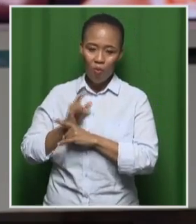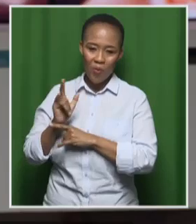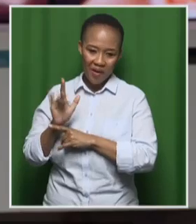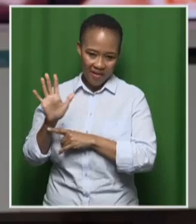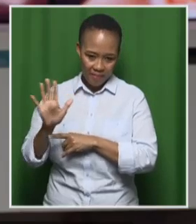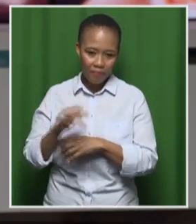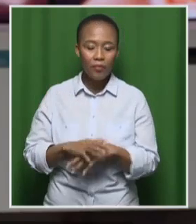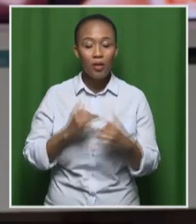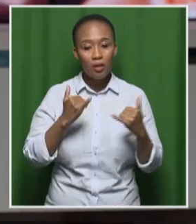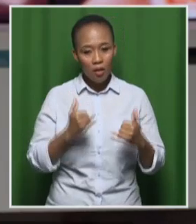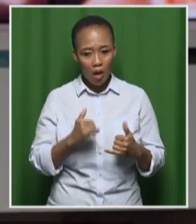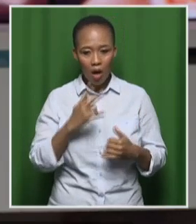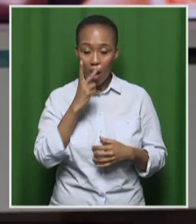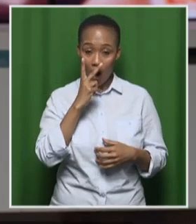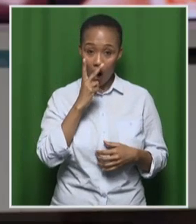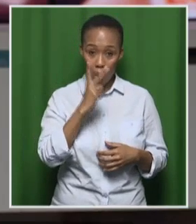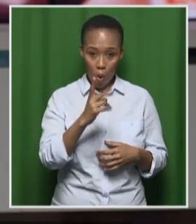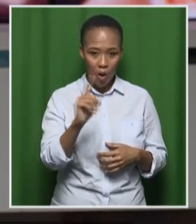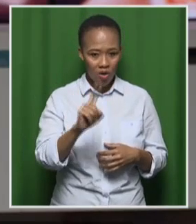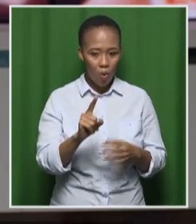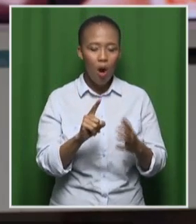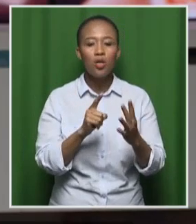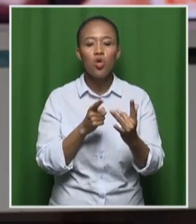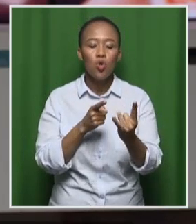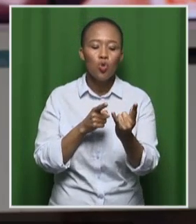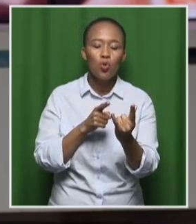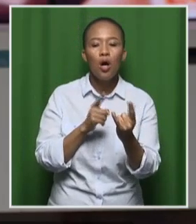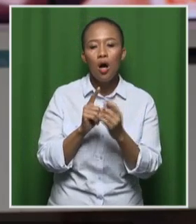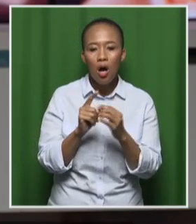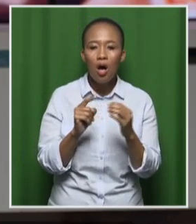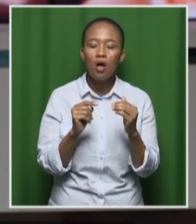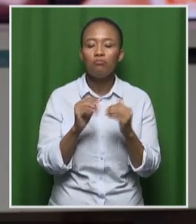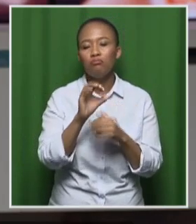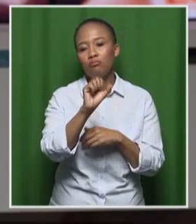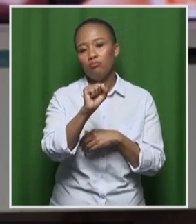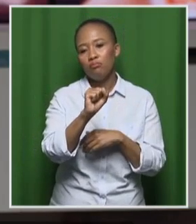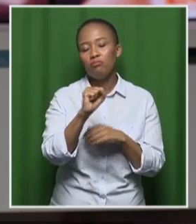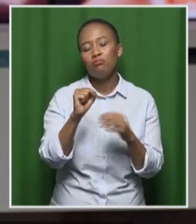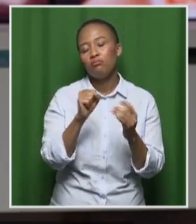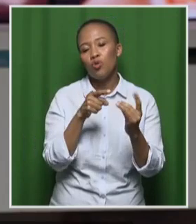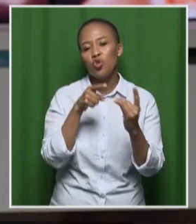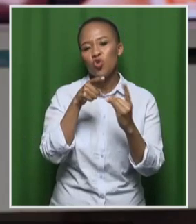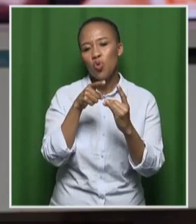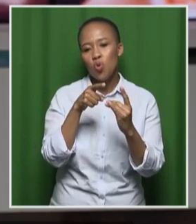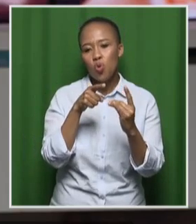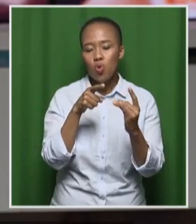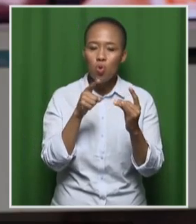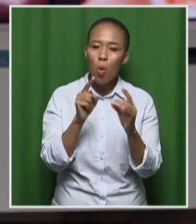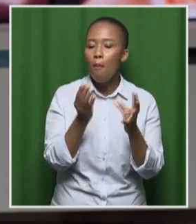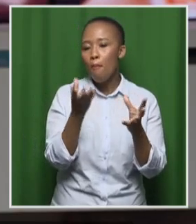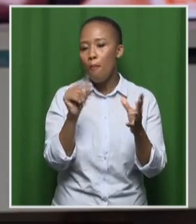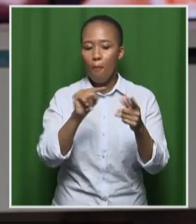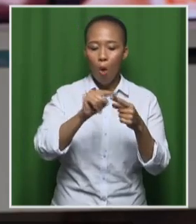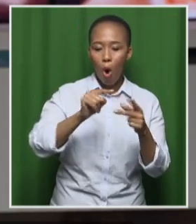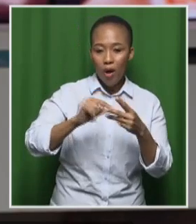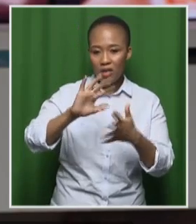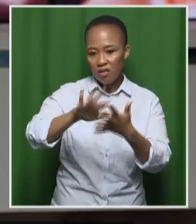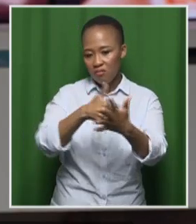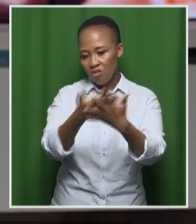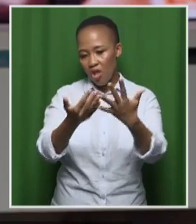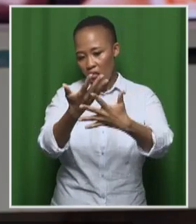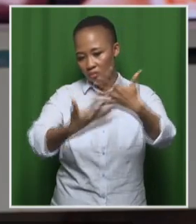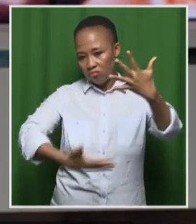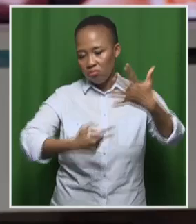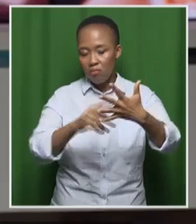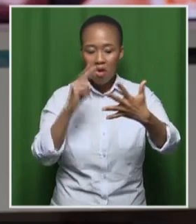I was looking at the score sheets afterwards. So mathematically, even after the 10th round, we would have been up on one, drawn another, and